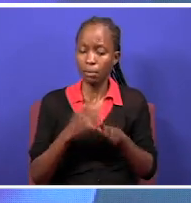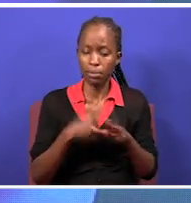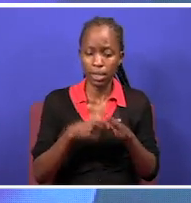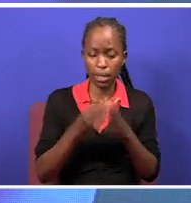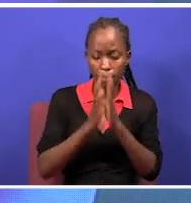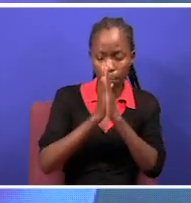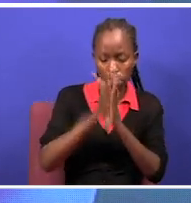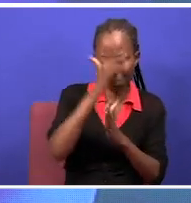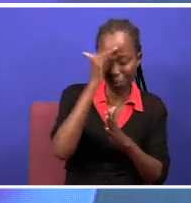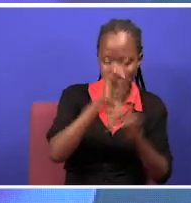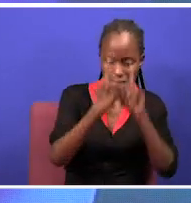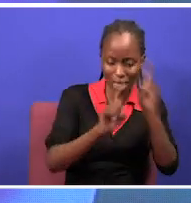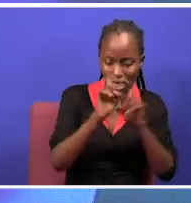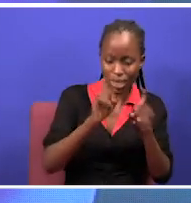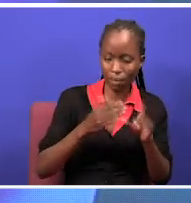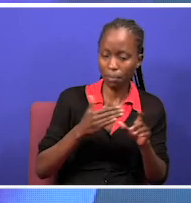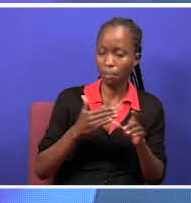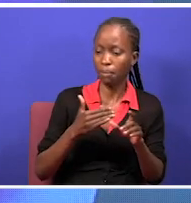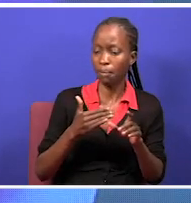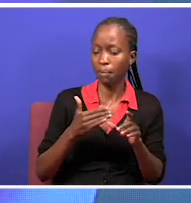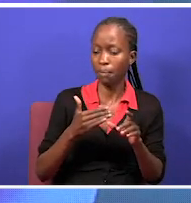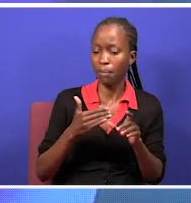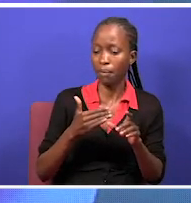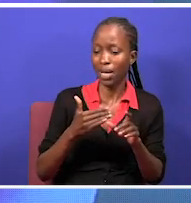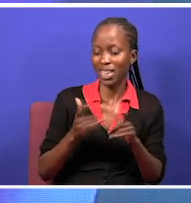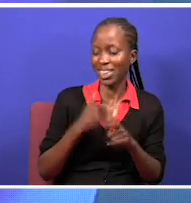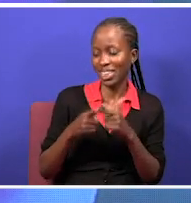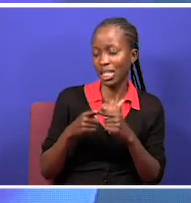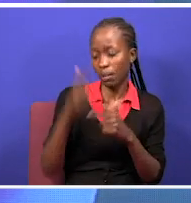good grades. So they will tell us to pray for the exam.